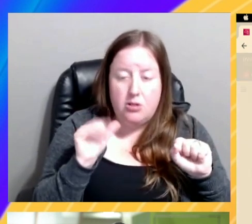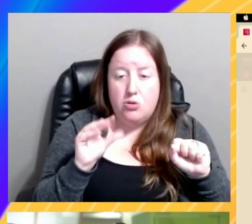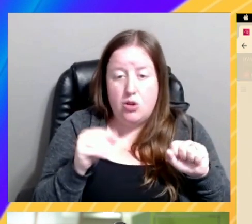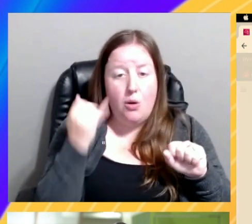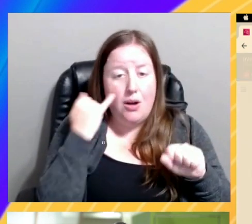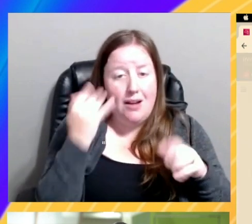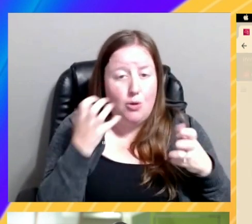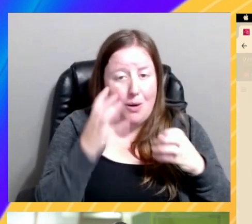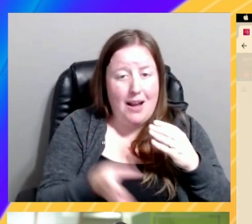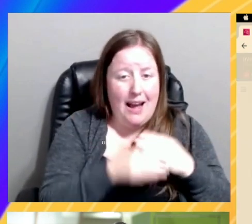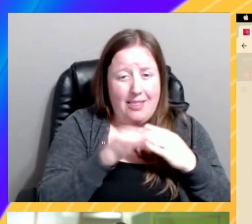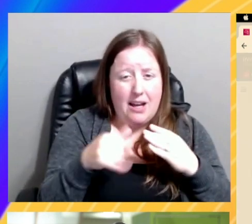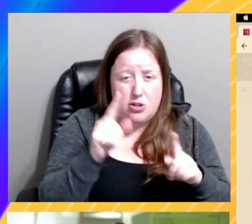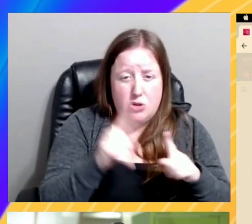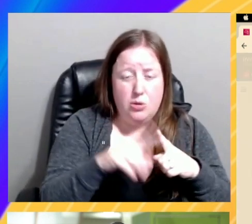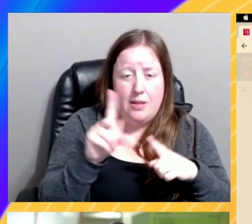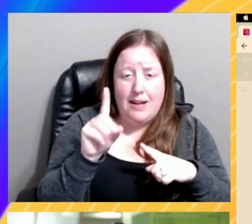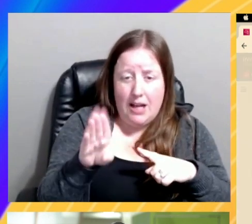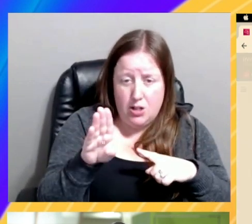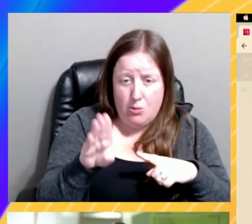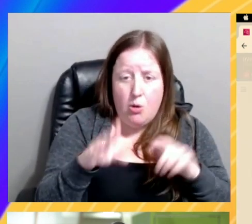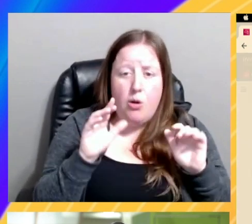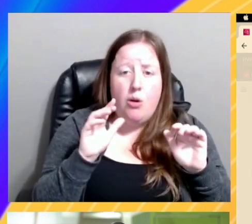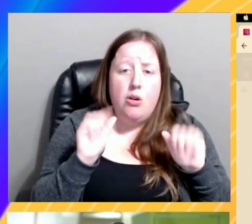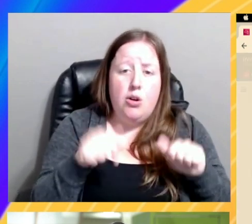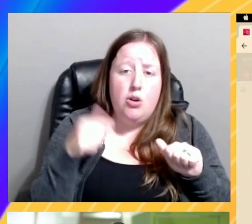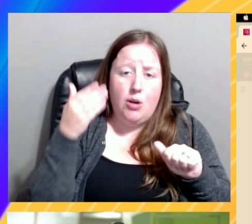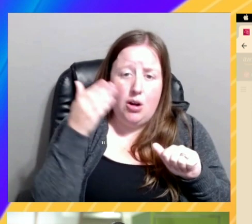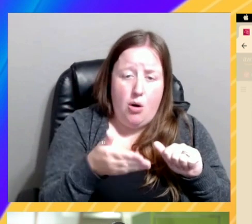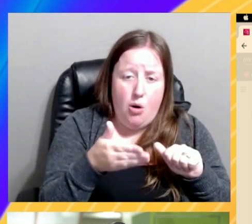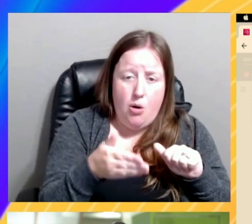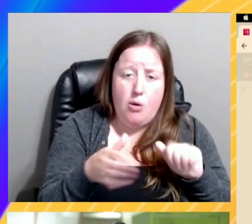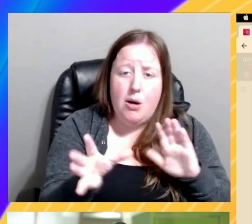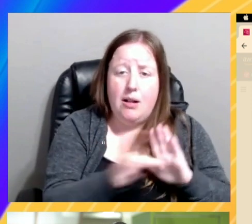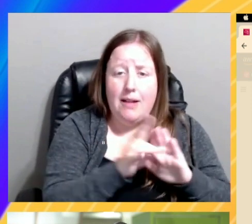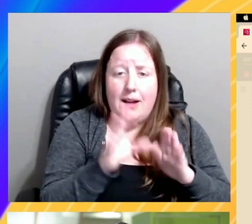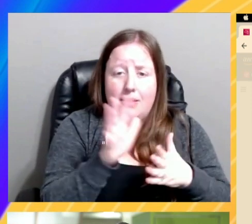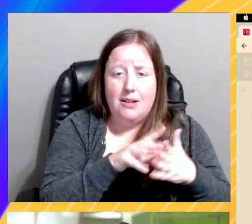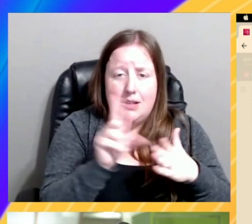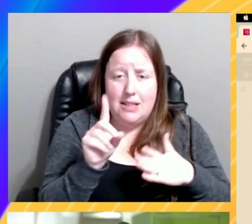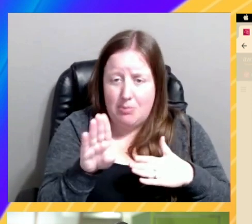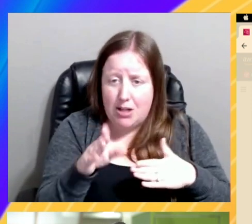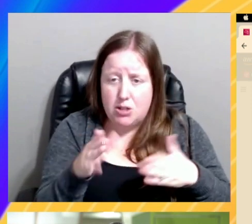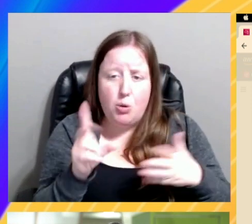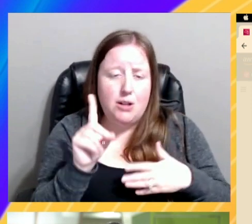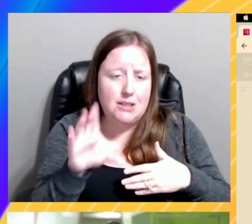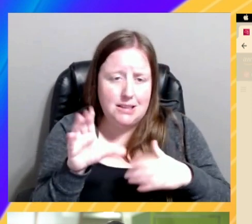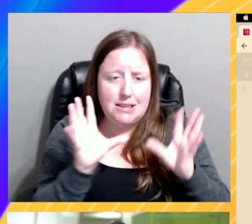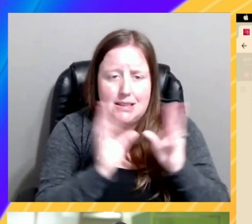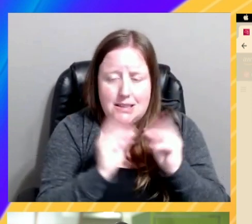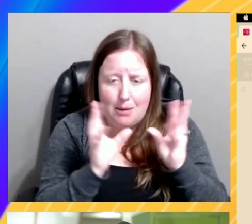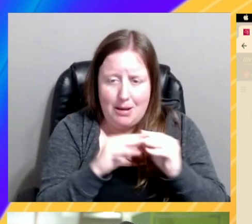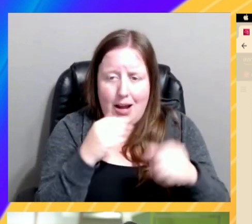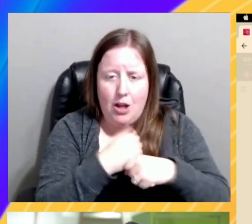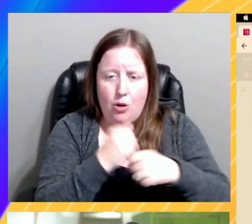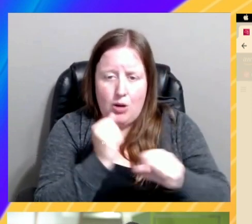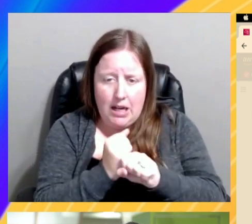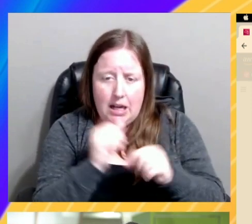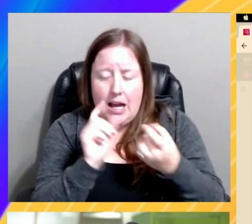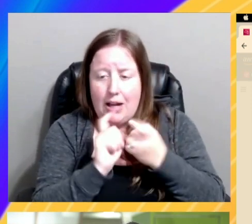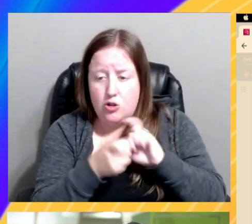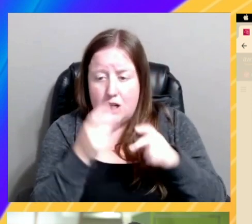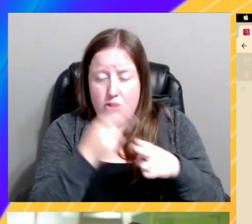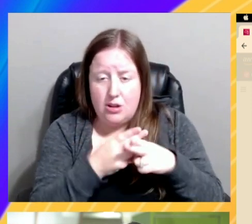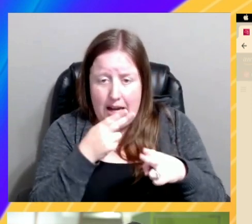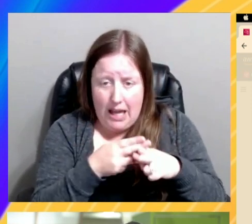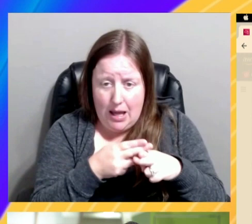dashboard. So you couldn't just go here. You can select the dashboard I created, DC Summit. You can change the name. So I can change